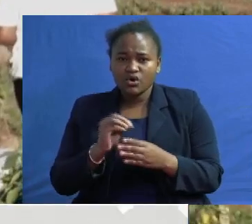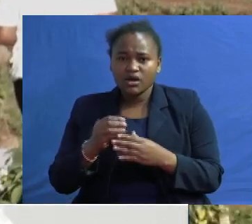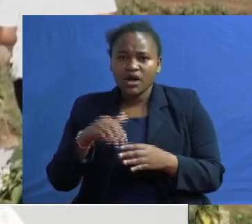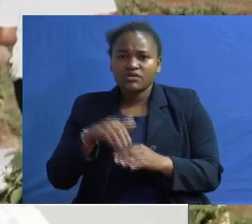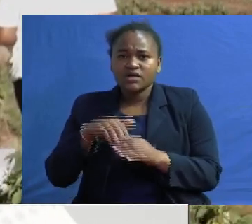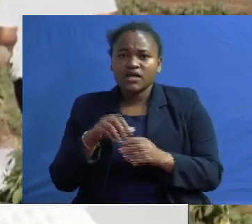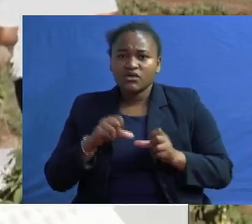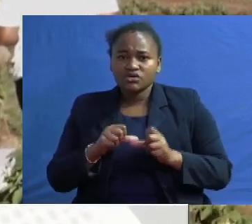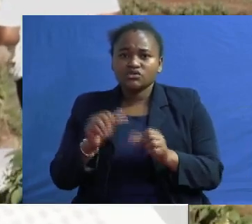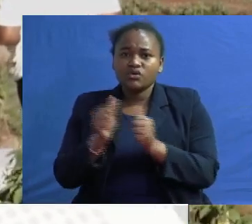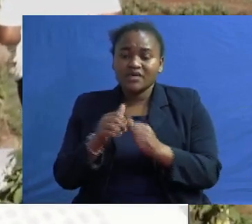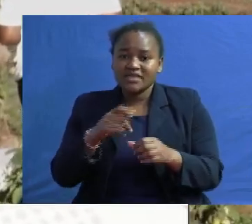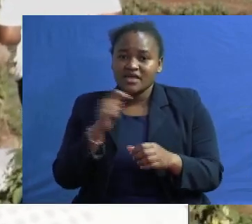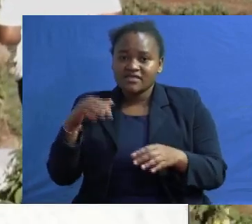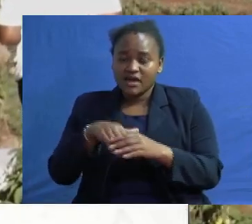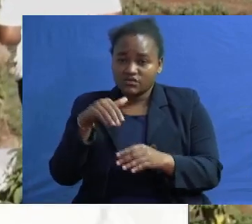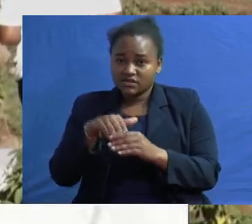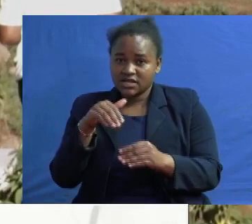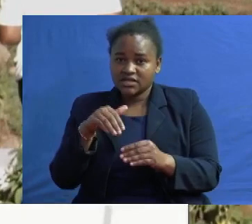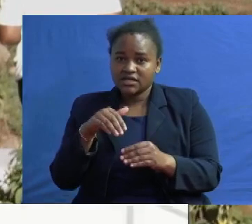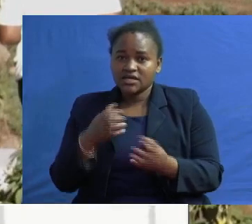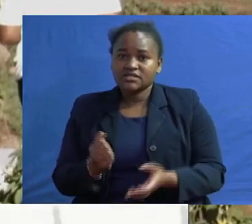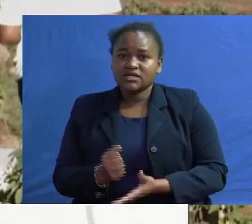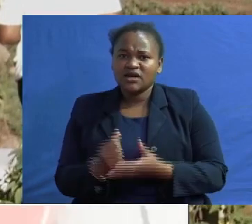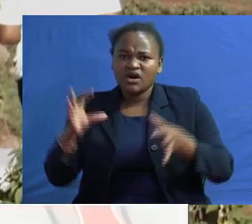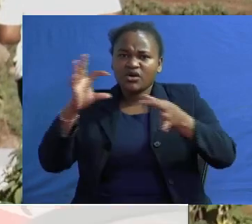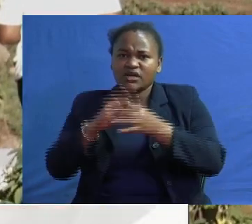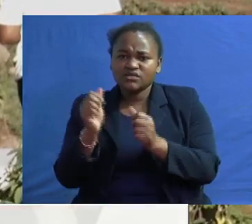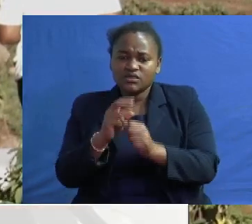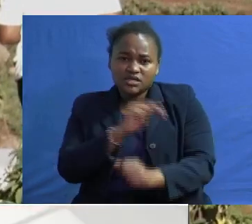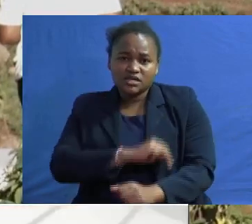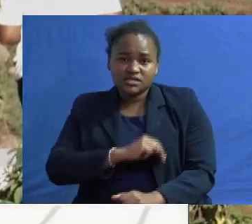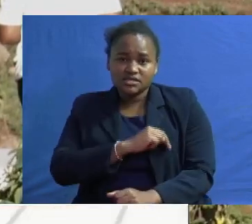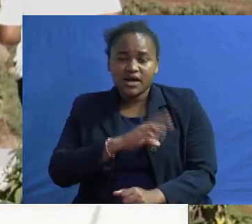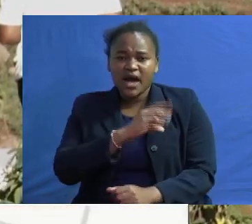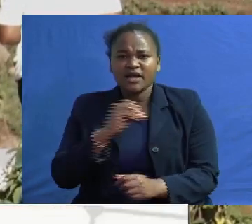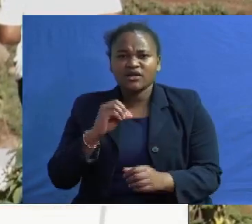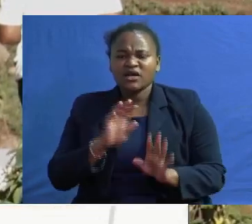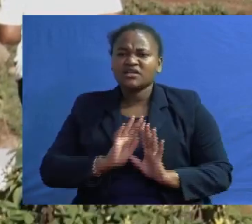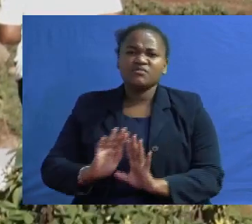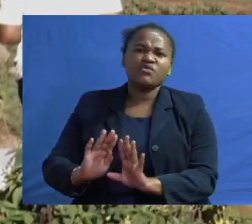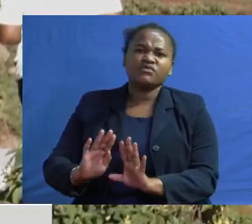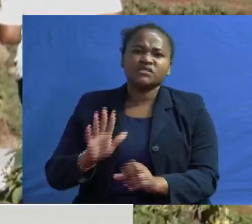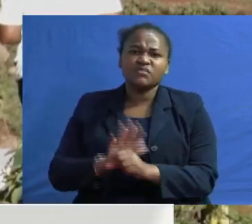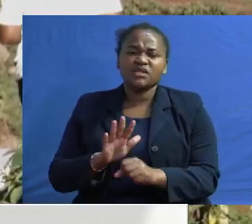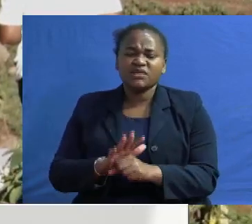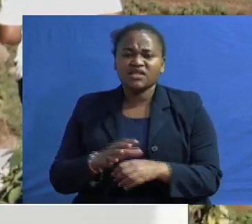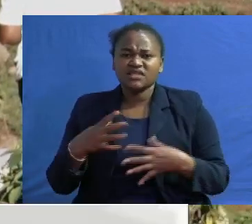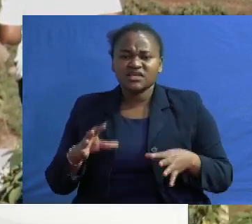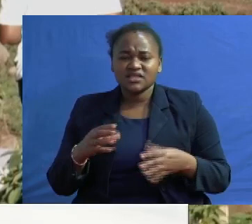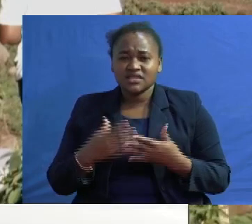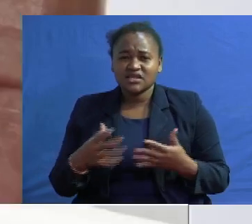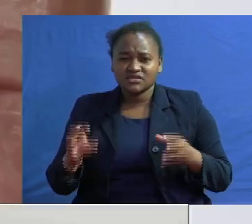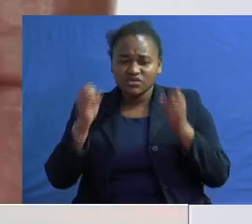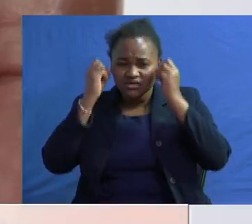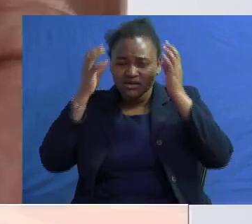tamani kuendelea tu na hii ya nje. Ina kuconnect na nature, ina kuondolea kama ni mafikra, kama ni